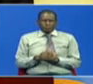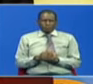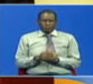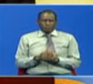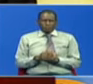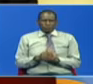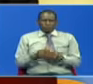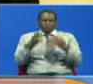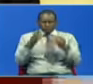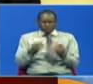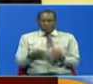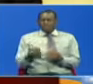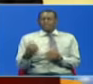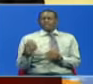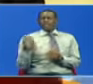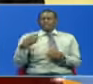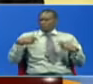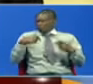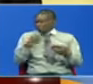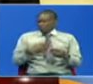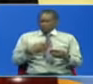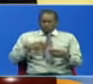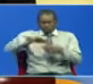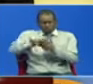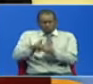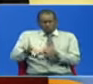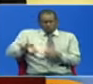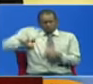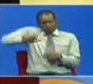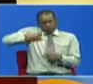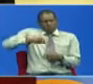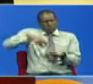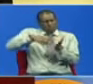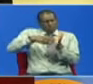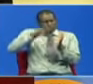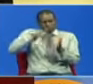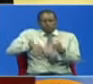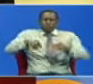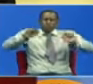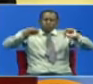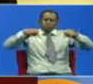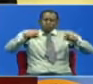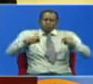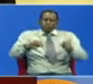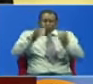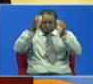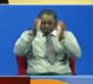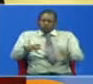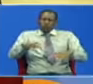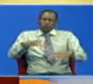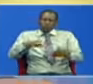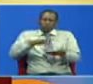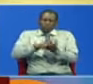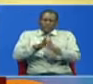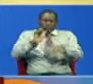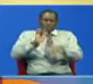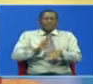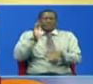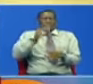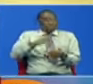The increasing numbers mean that the possibility of one getting infected is